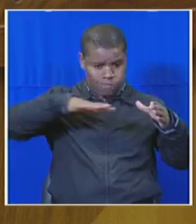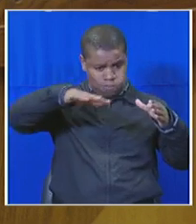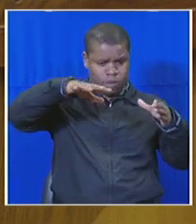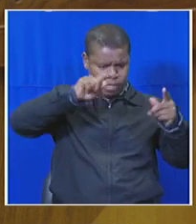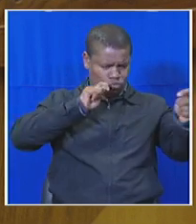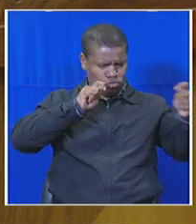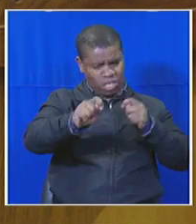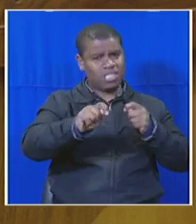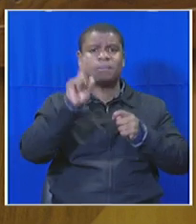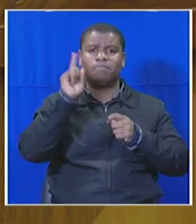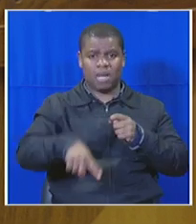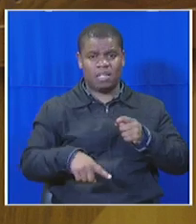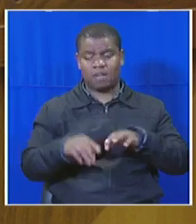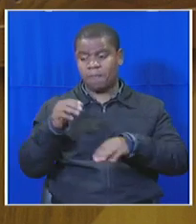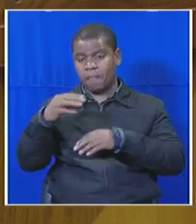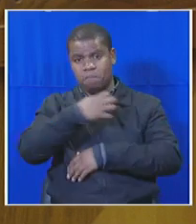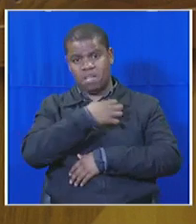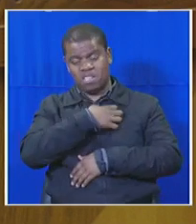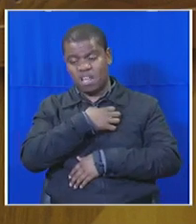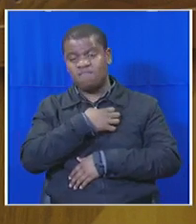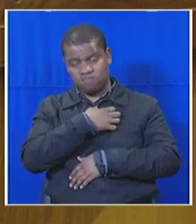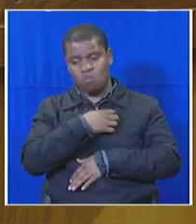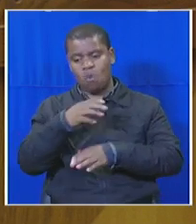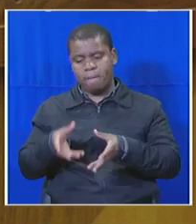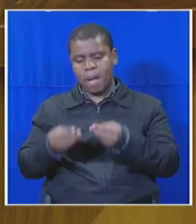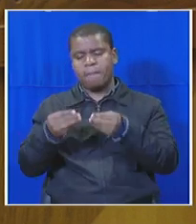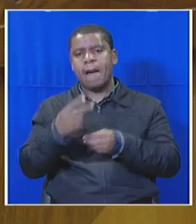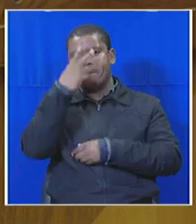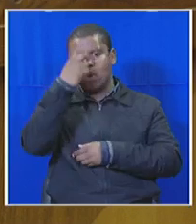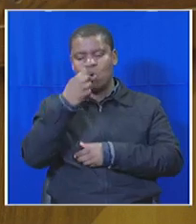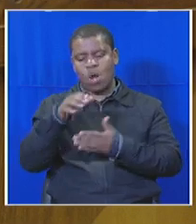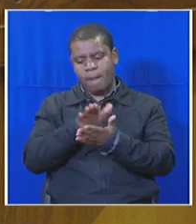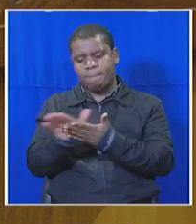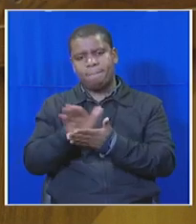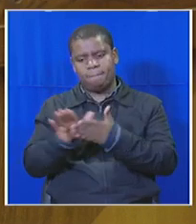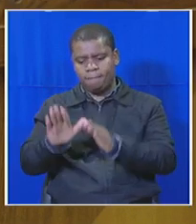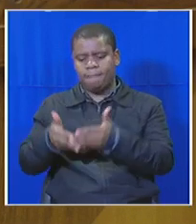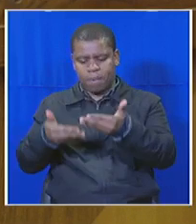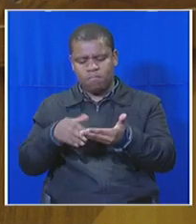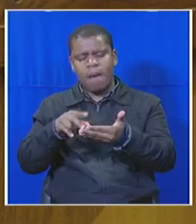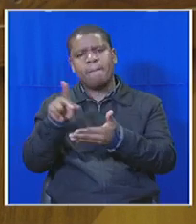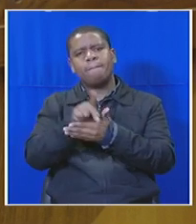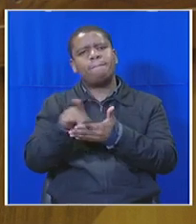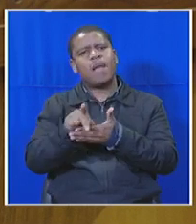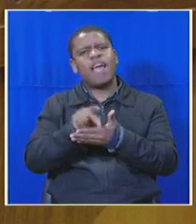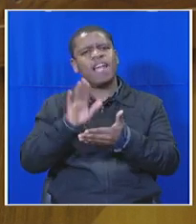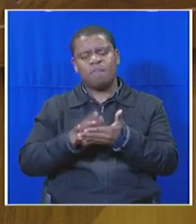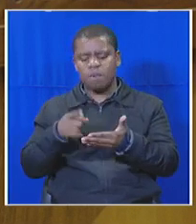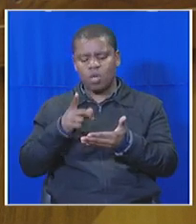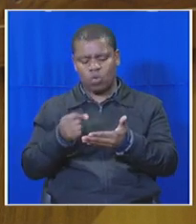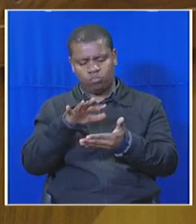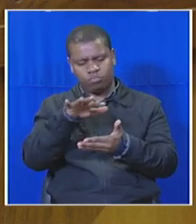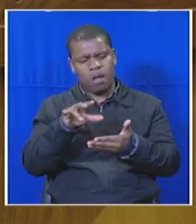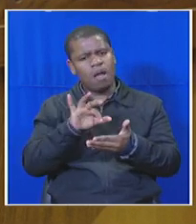a blueprint to totally change the landscape in the sphere of policing. Our people need to be safe and